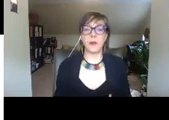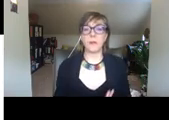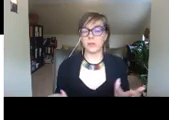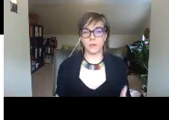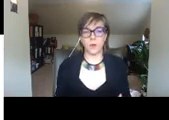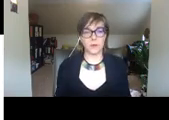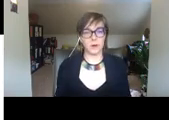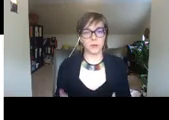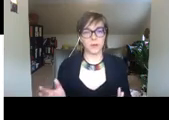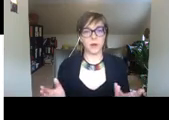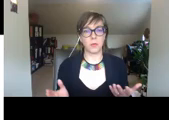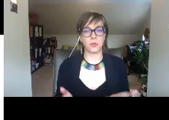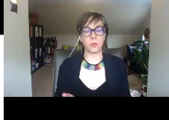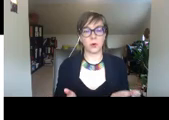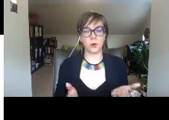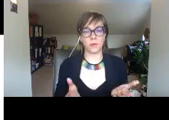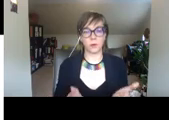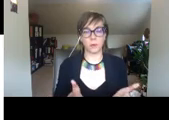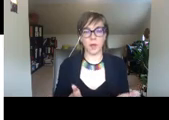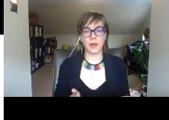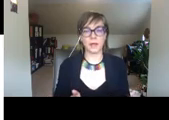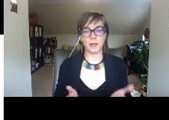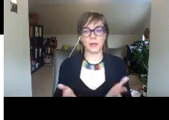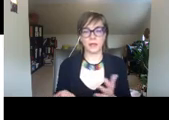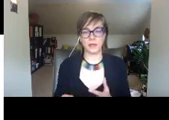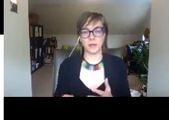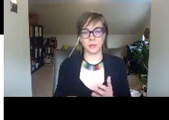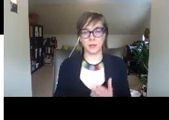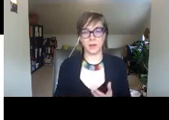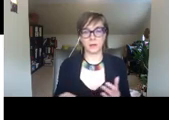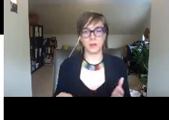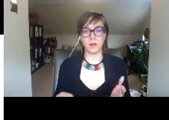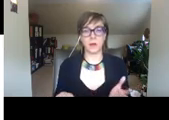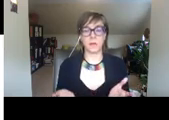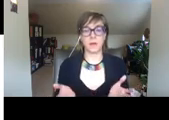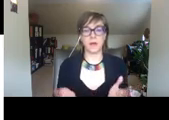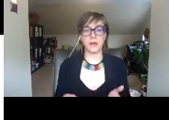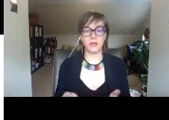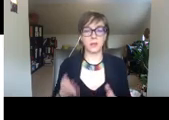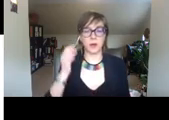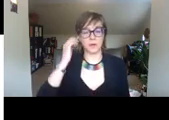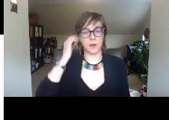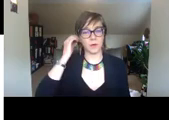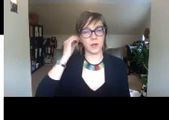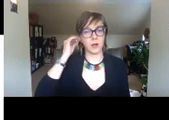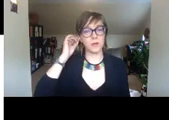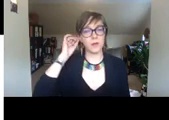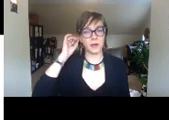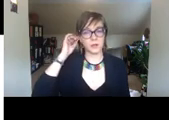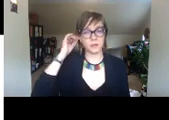and the numbers, if you want the numbers were for Blacks and Latinos respectively, 92 out of